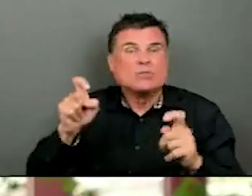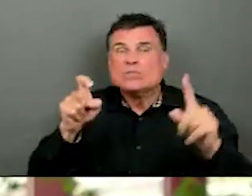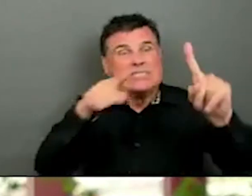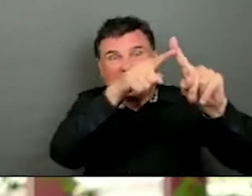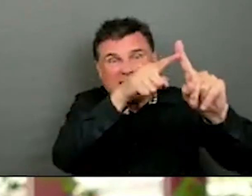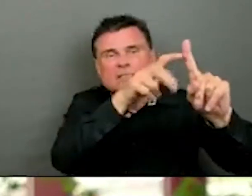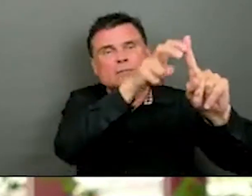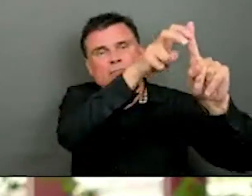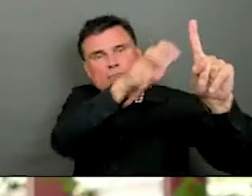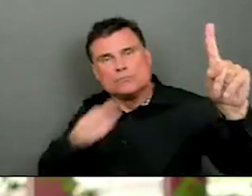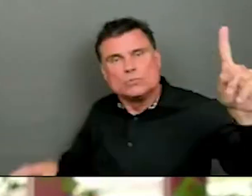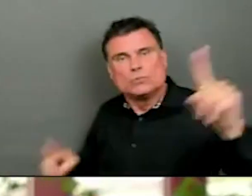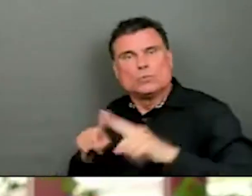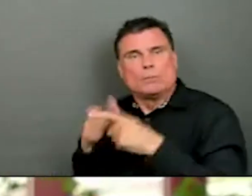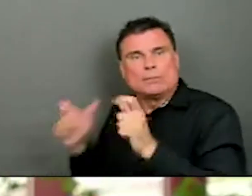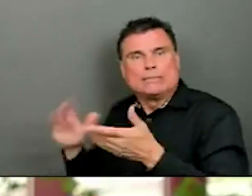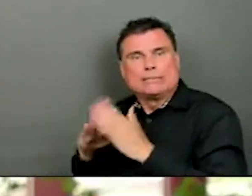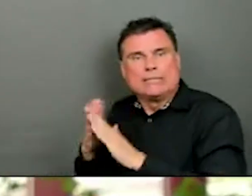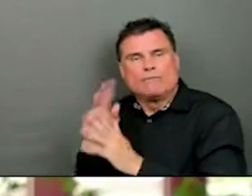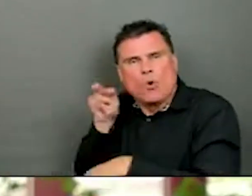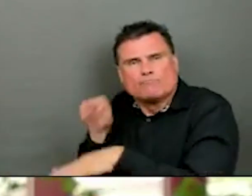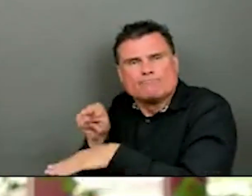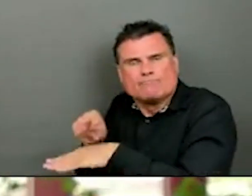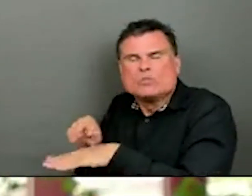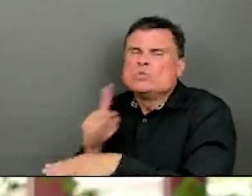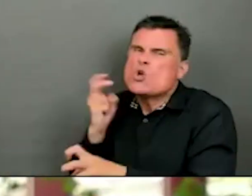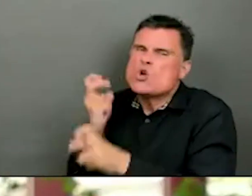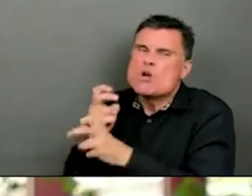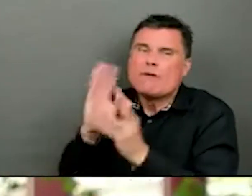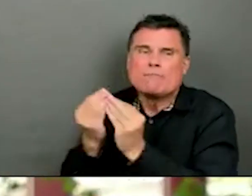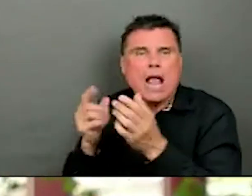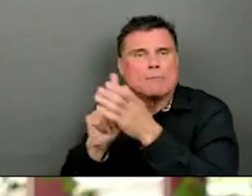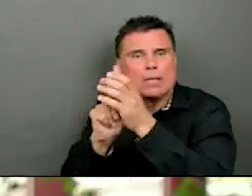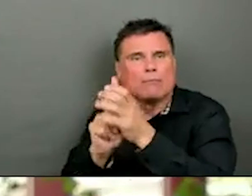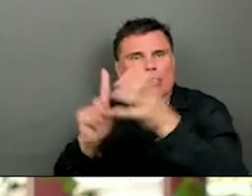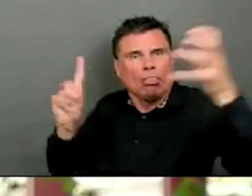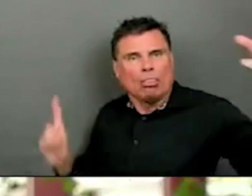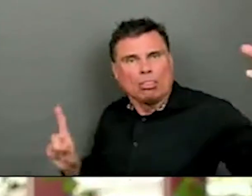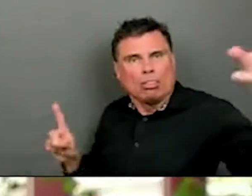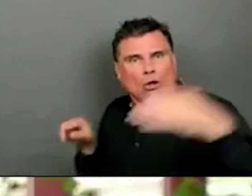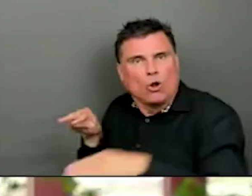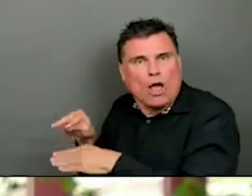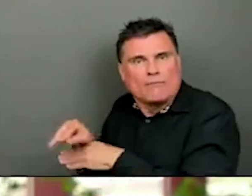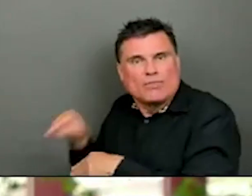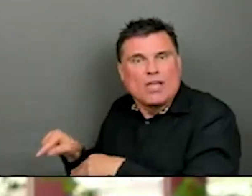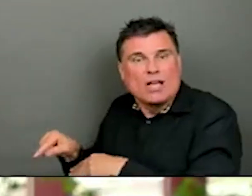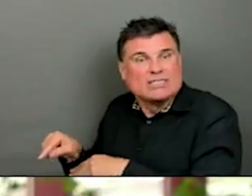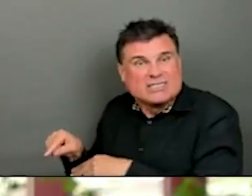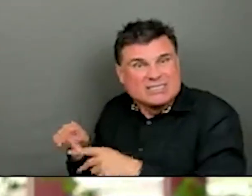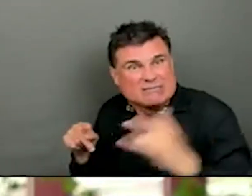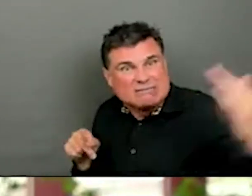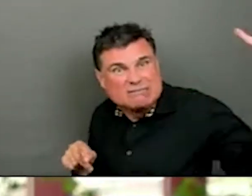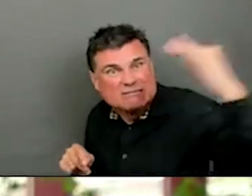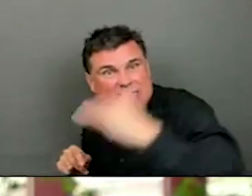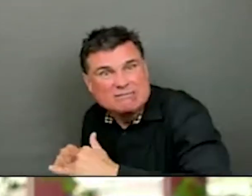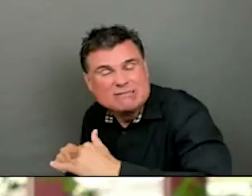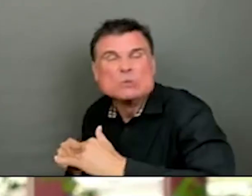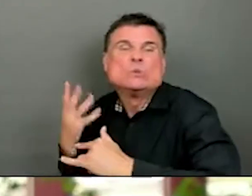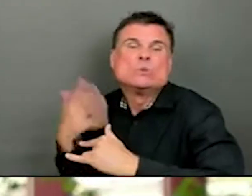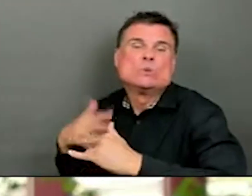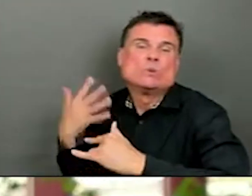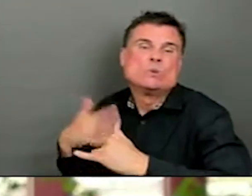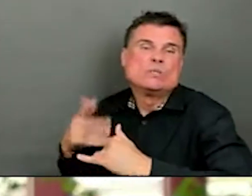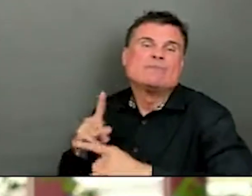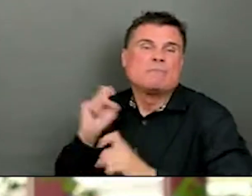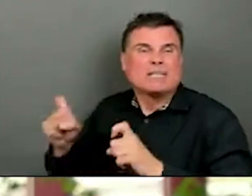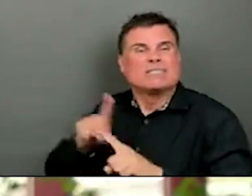and communities when that needed to happen. And it was something that happened across the North over these last few months. And I